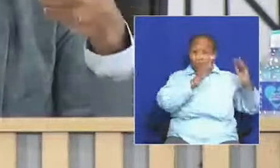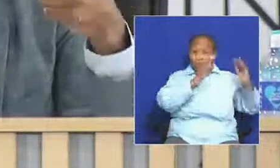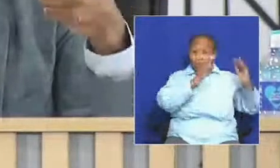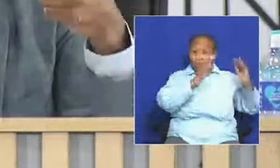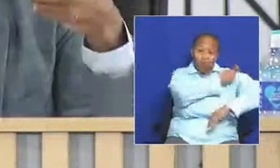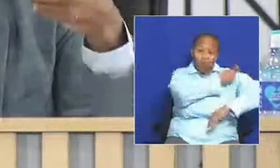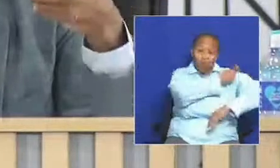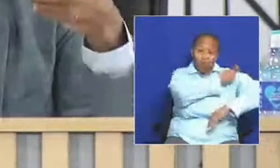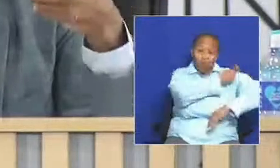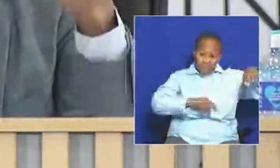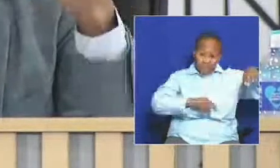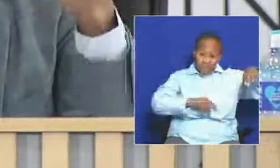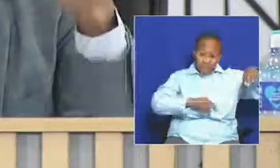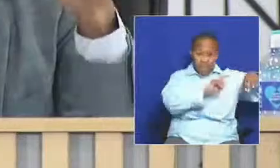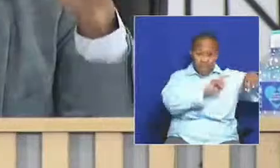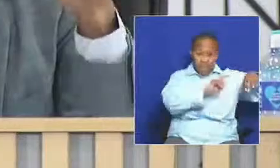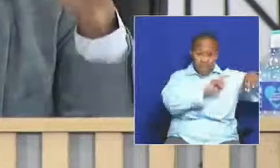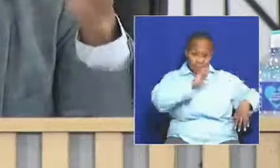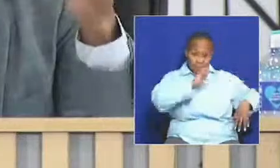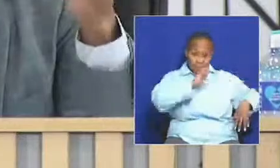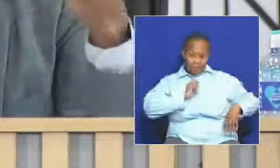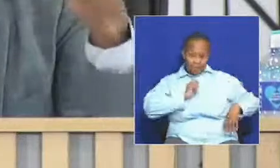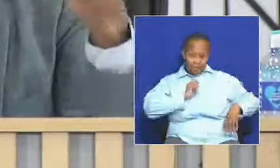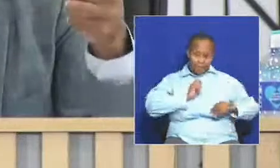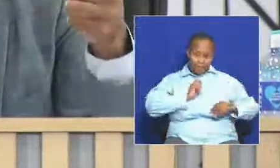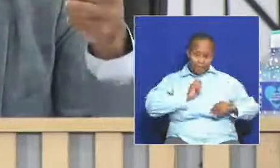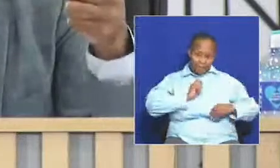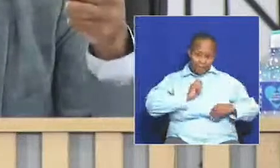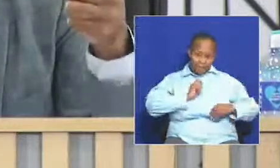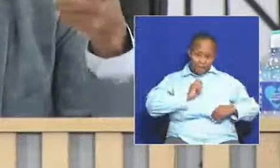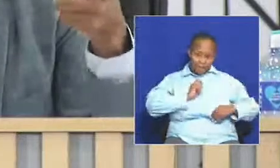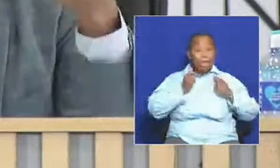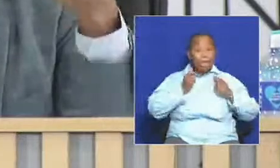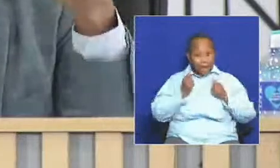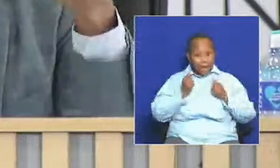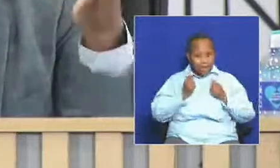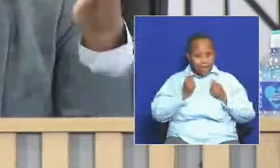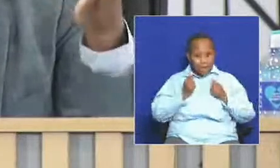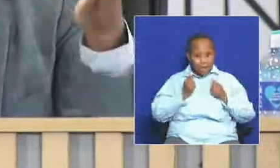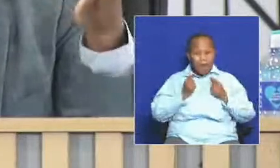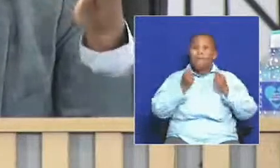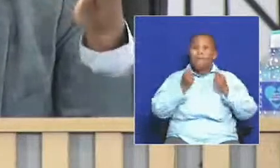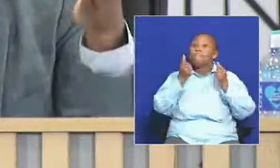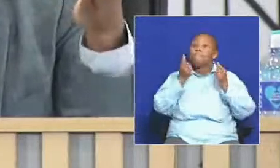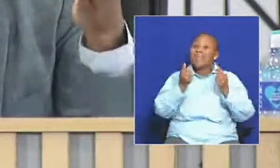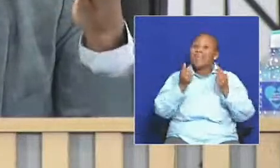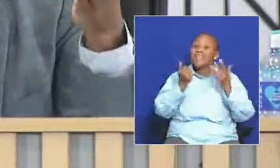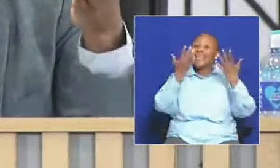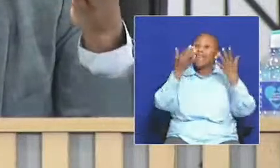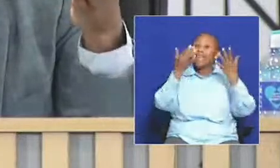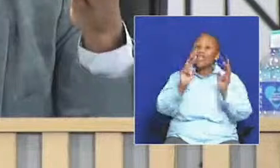pays me the money, I had the money that I borrowed, which is 200,000.